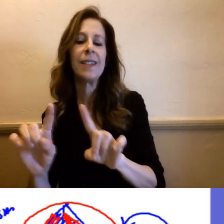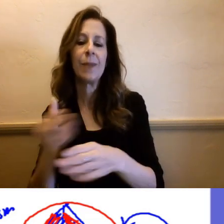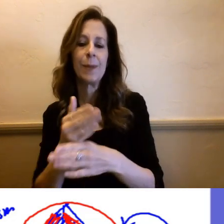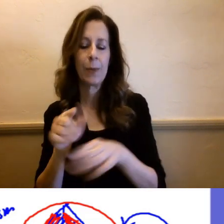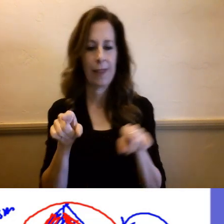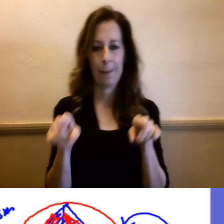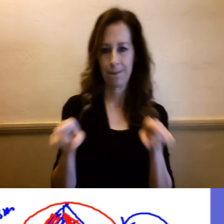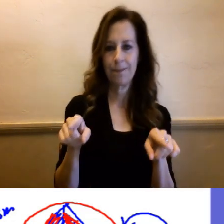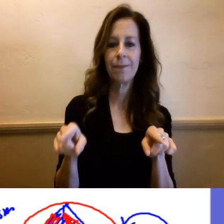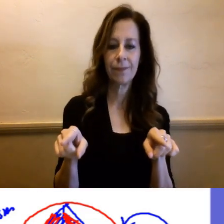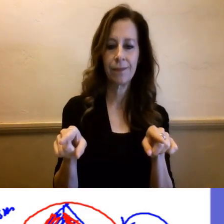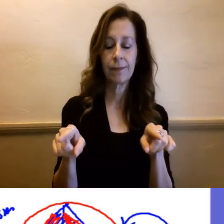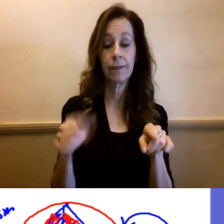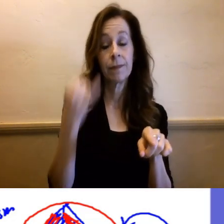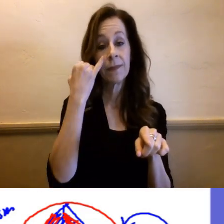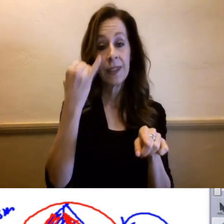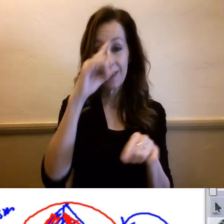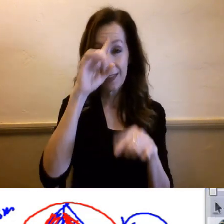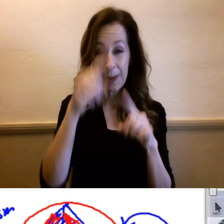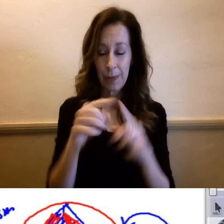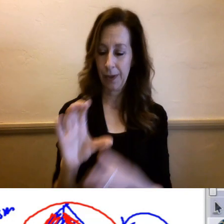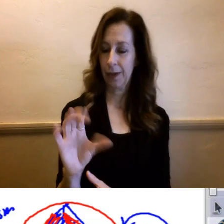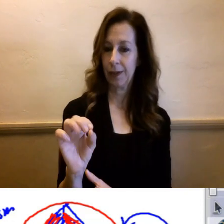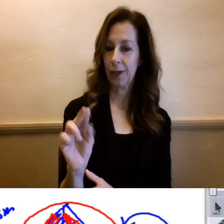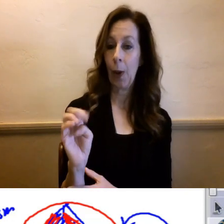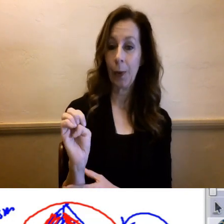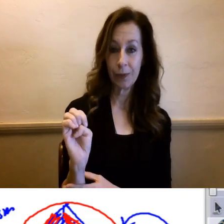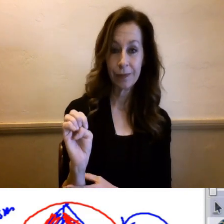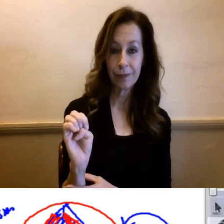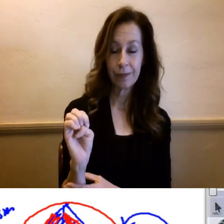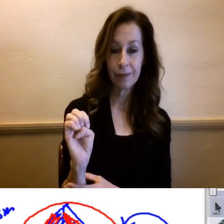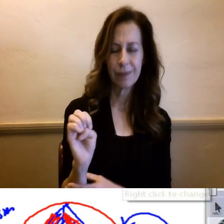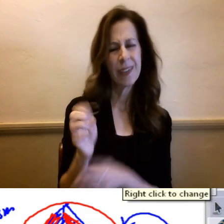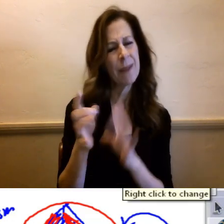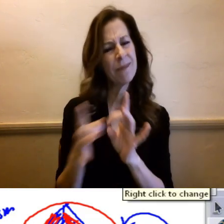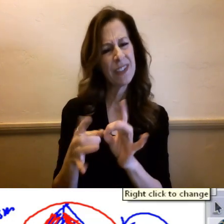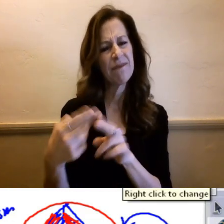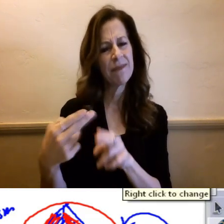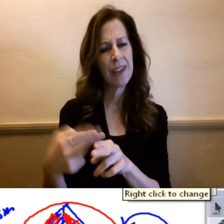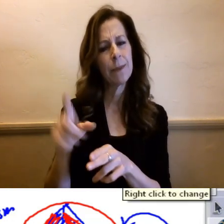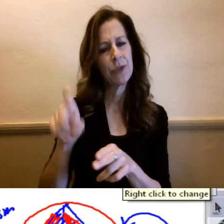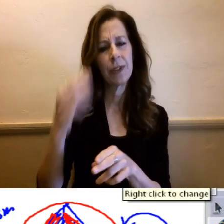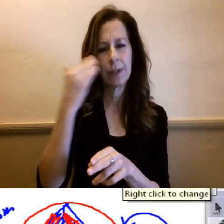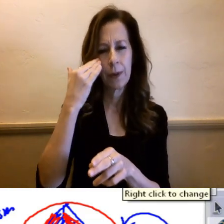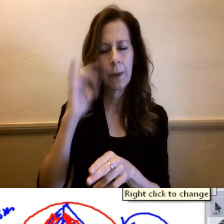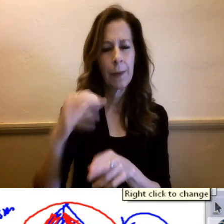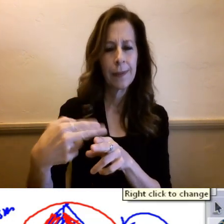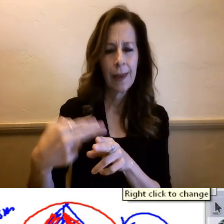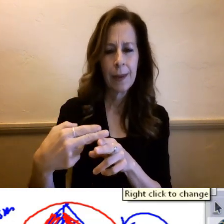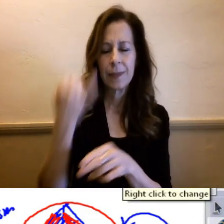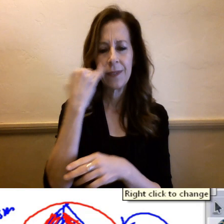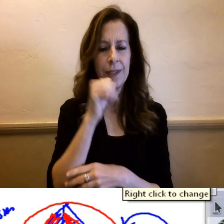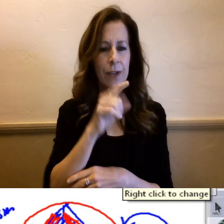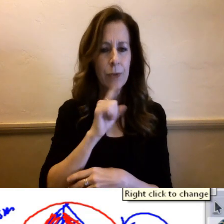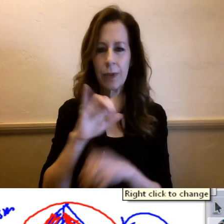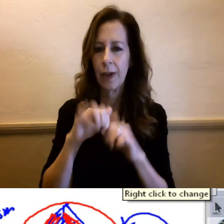the difference between those two. If I think about a cone, and I'm mentioning these names because you should be familiar with these names. If